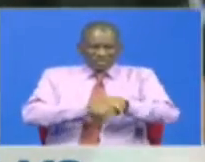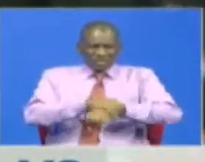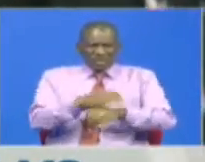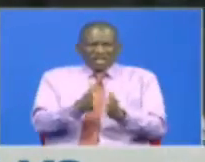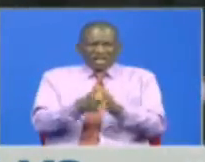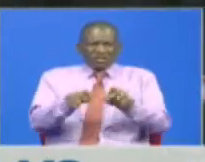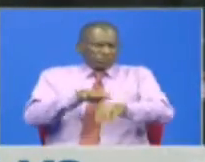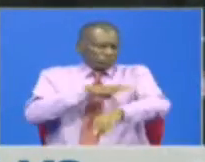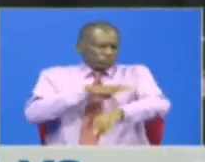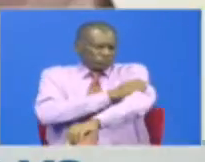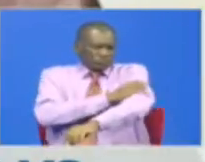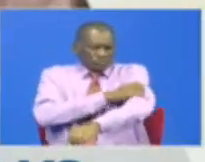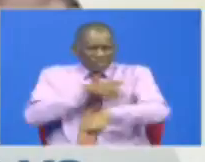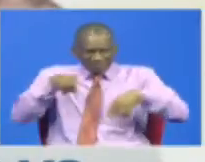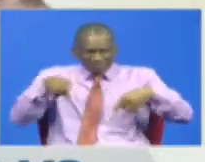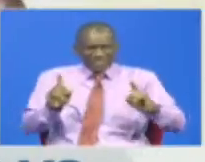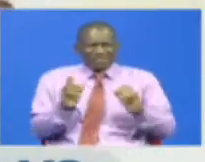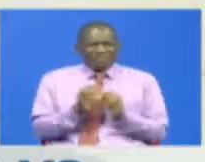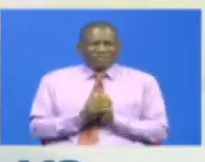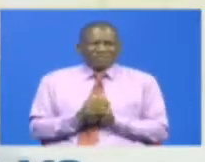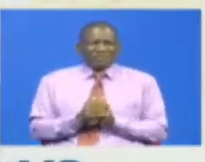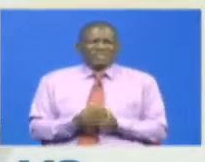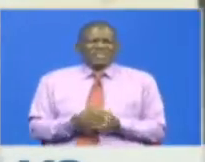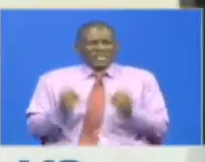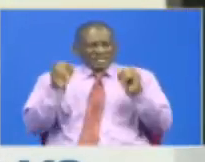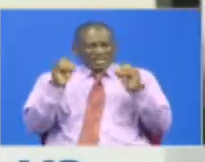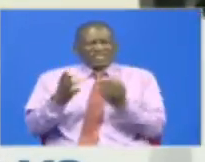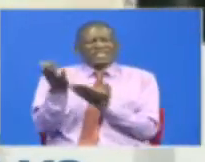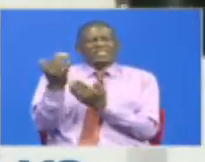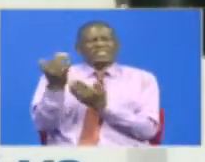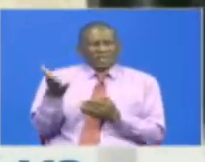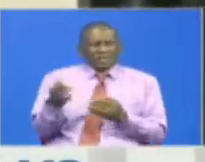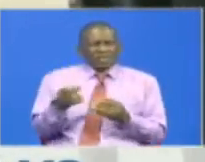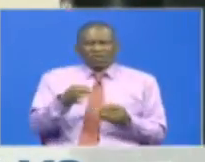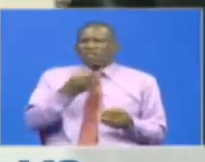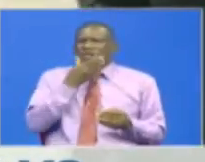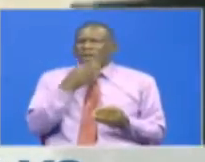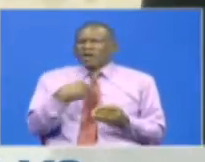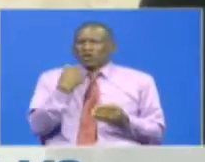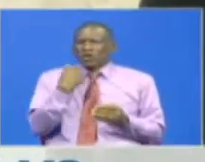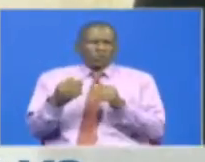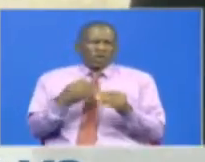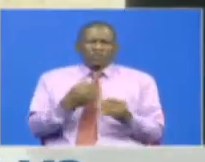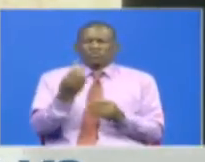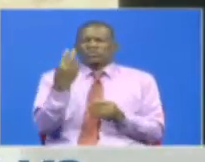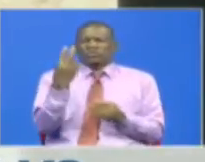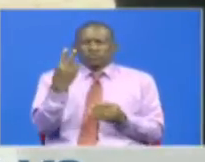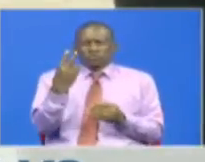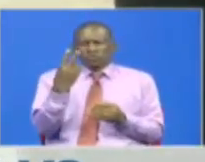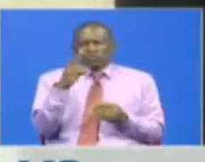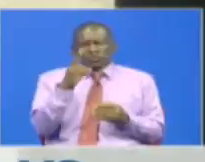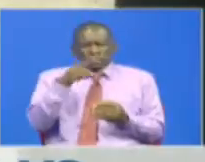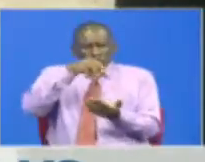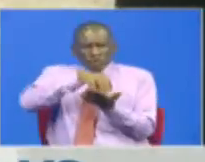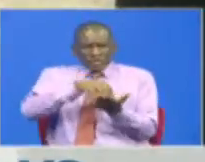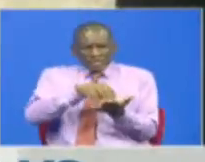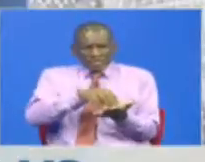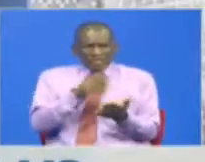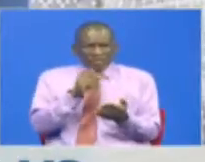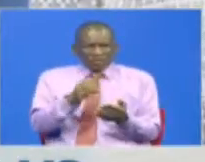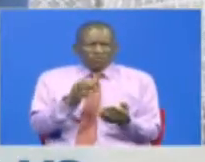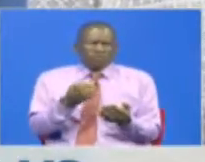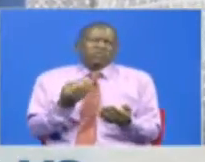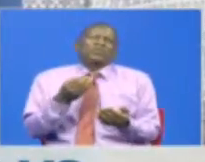massaging himself. Nothing unexpected, though, of a man who is facing two counts of fraudulent disposition of mortgaged